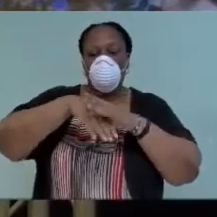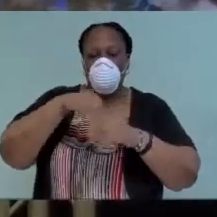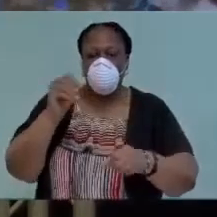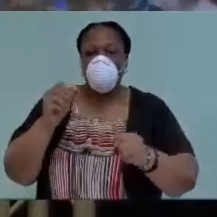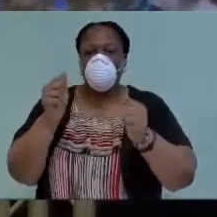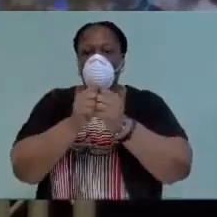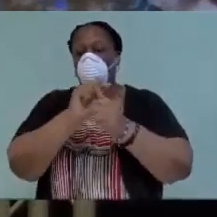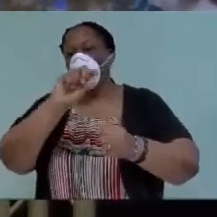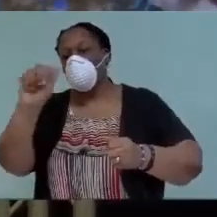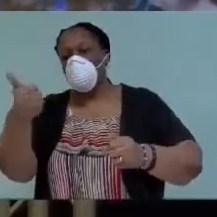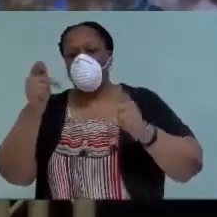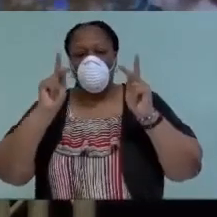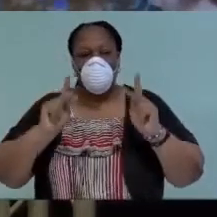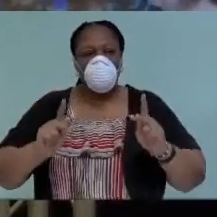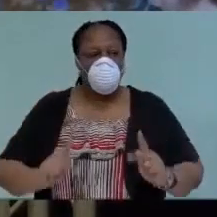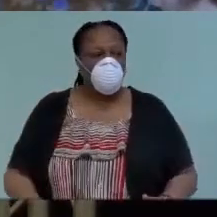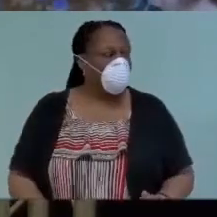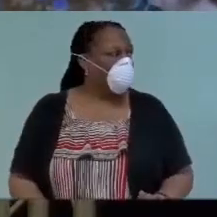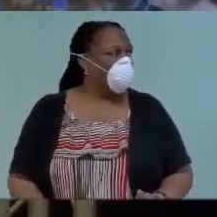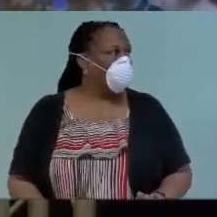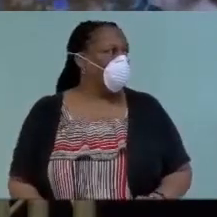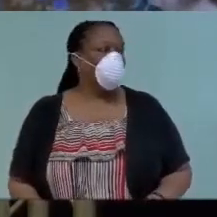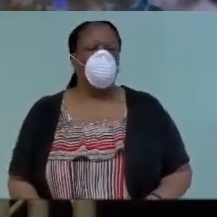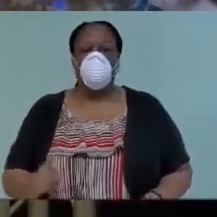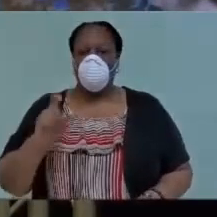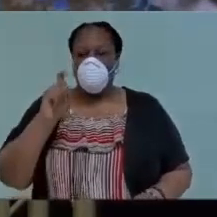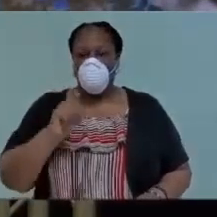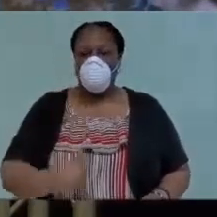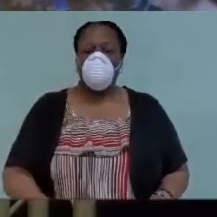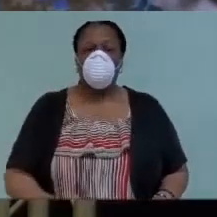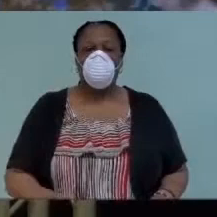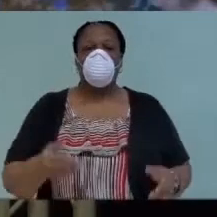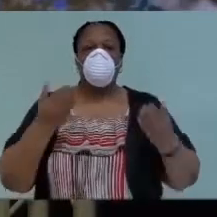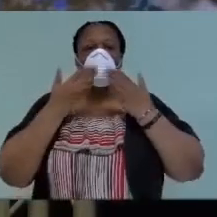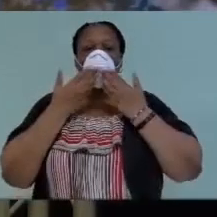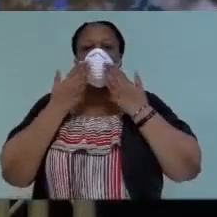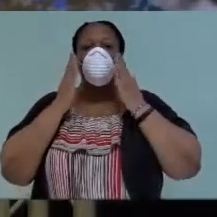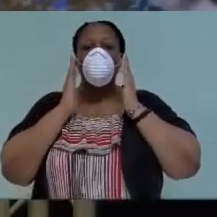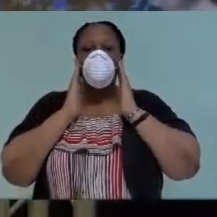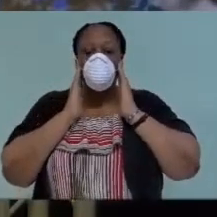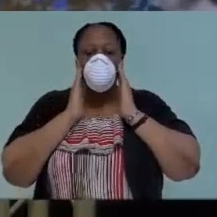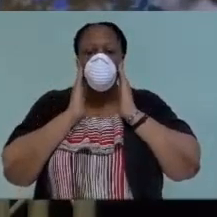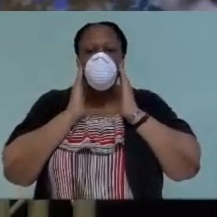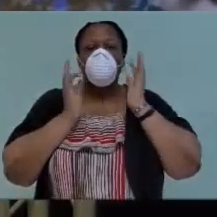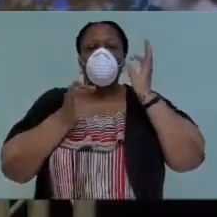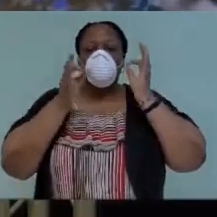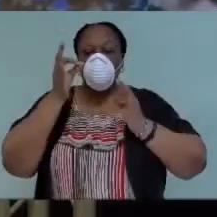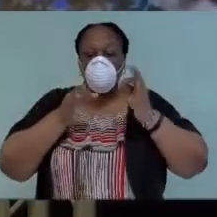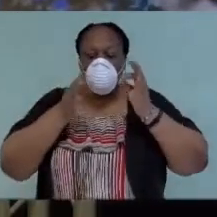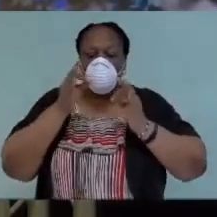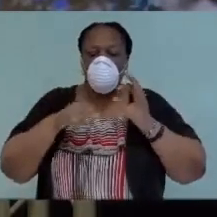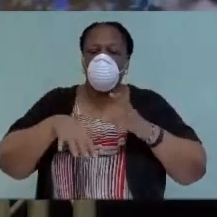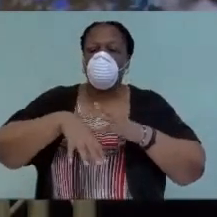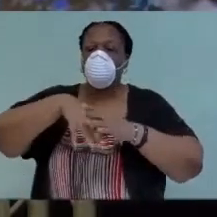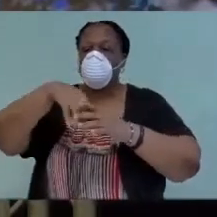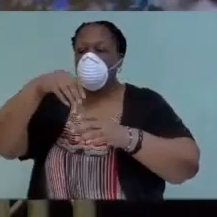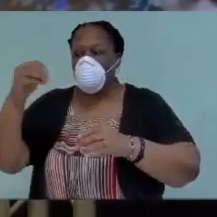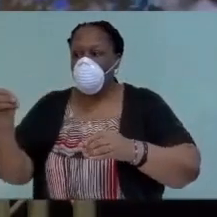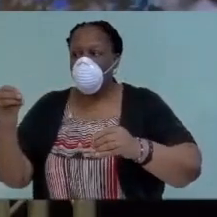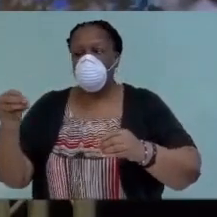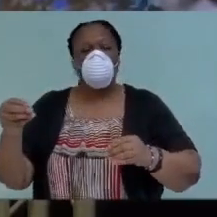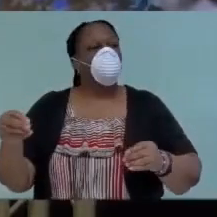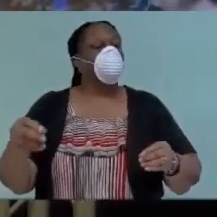symptoms. A cloth face mask covering should be worn whenever people are in a community setting, especially in